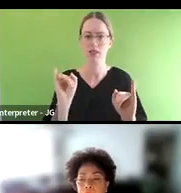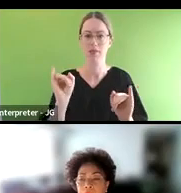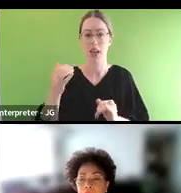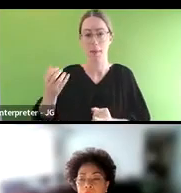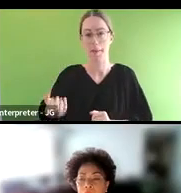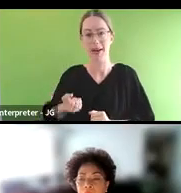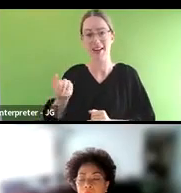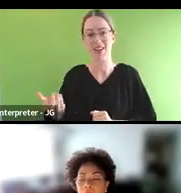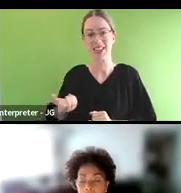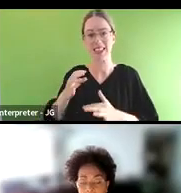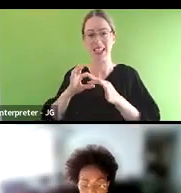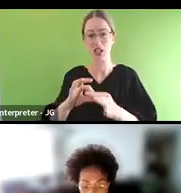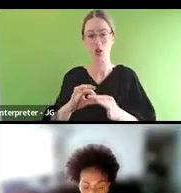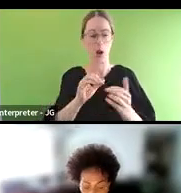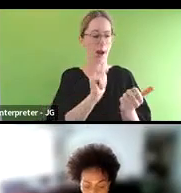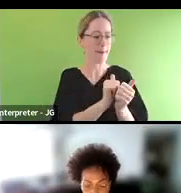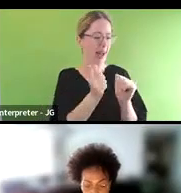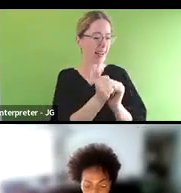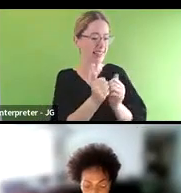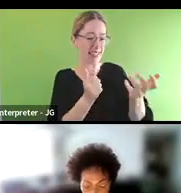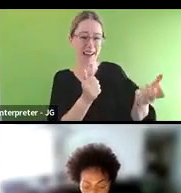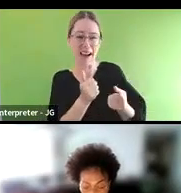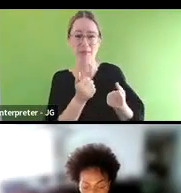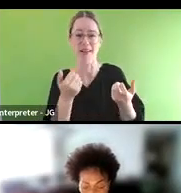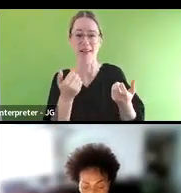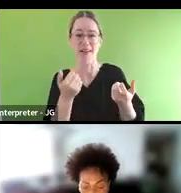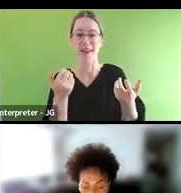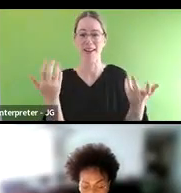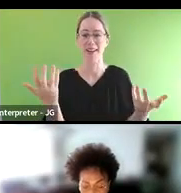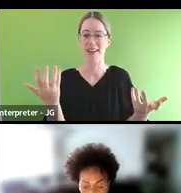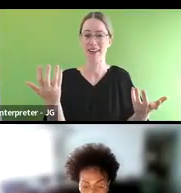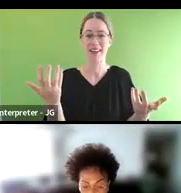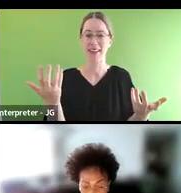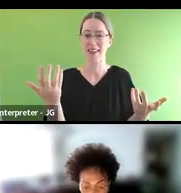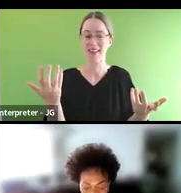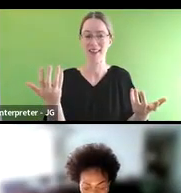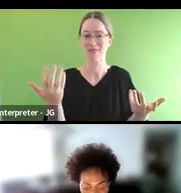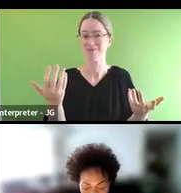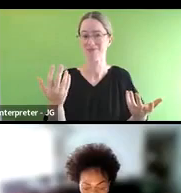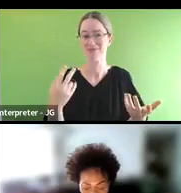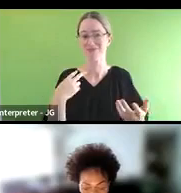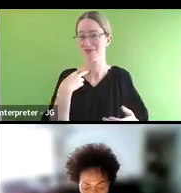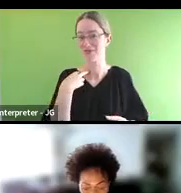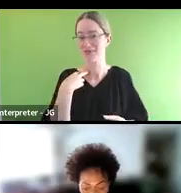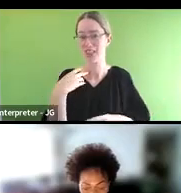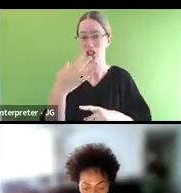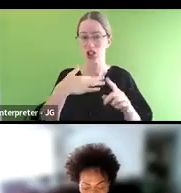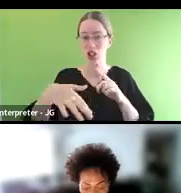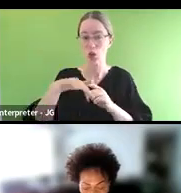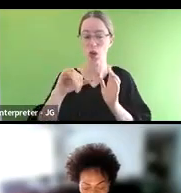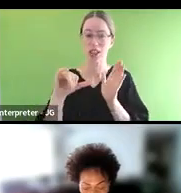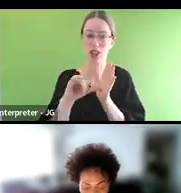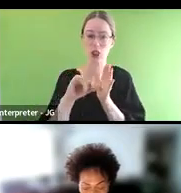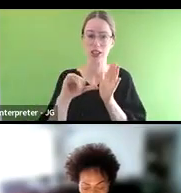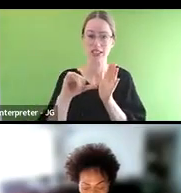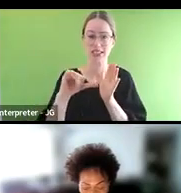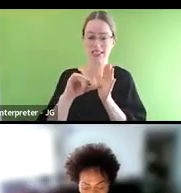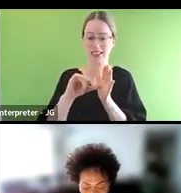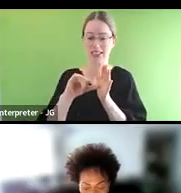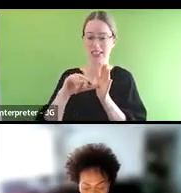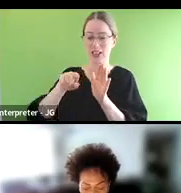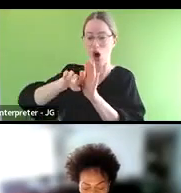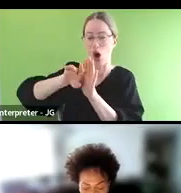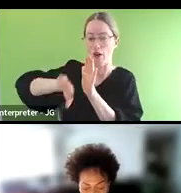tied to our partners' incomes. You know, we are incredibly disappointed that social insurance has been removed from this government's